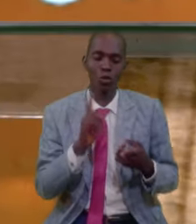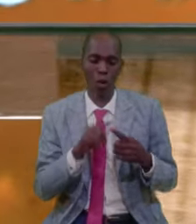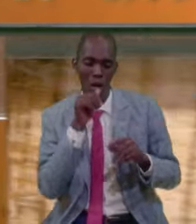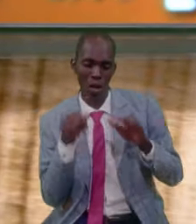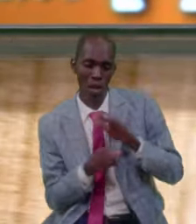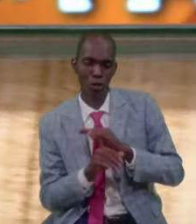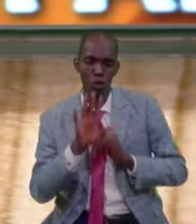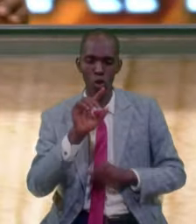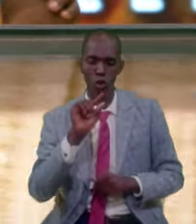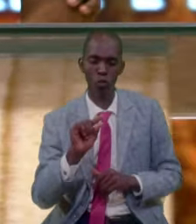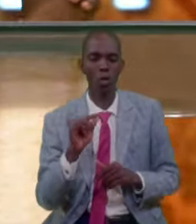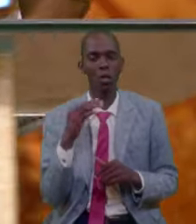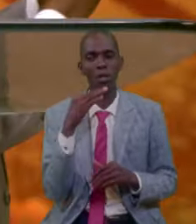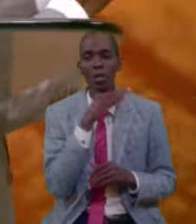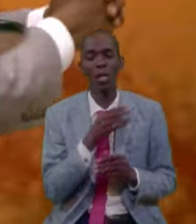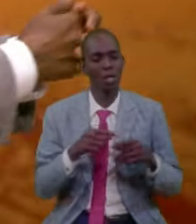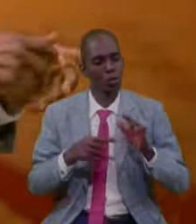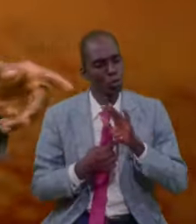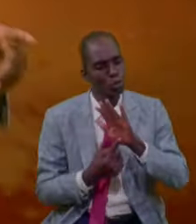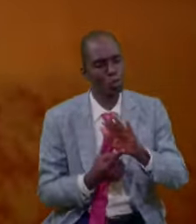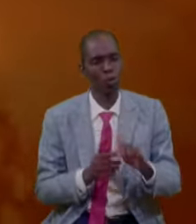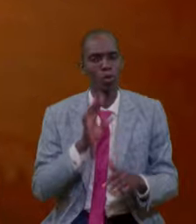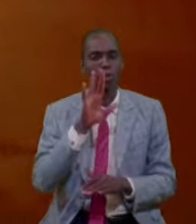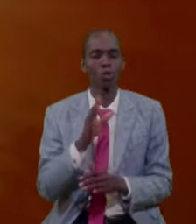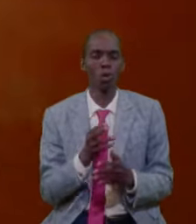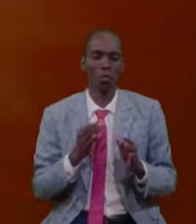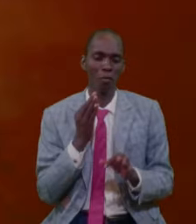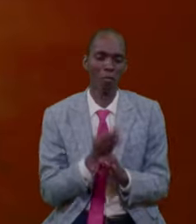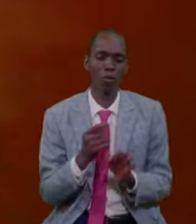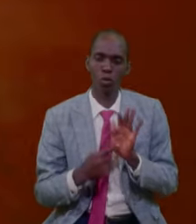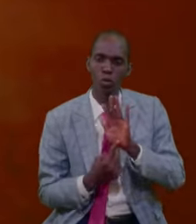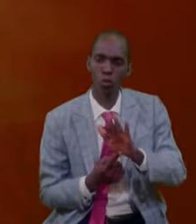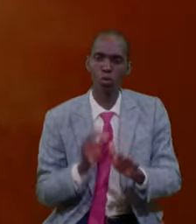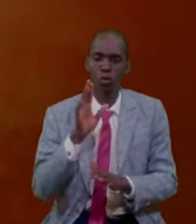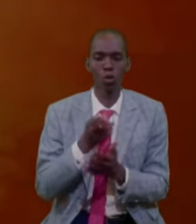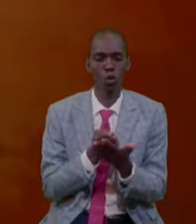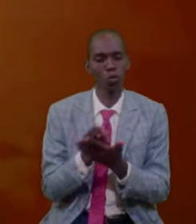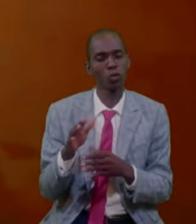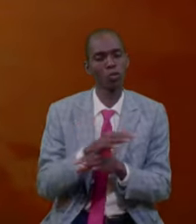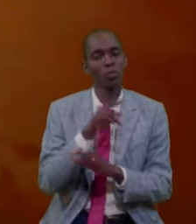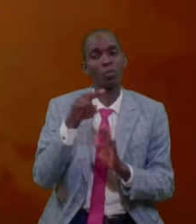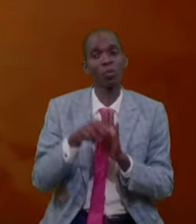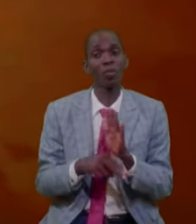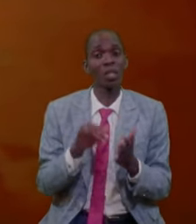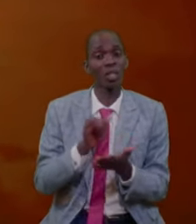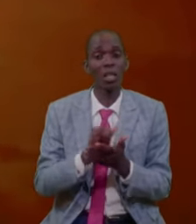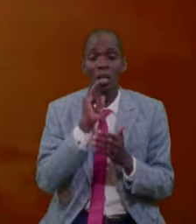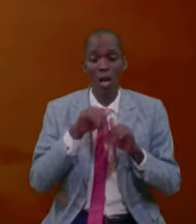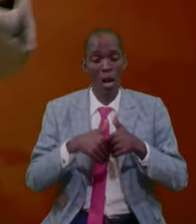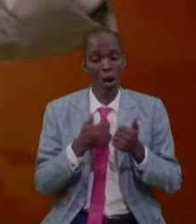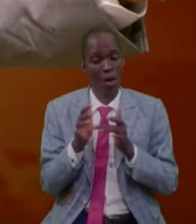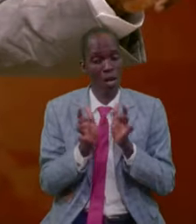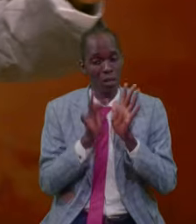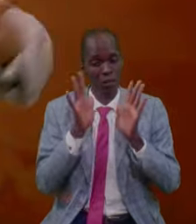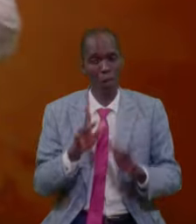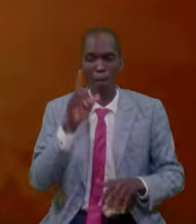faith. Express your truthfulness. And live the way a child of God ought to live, not minding